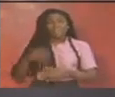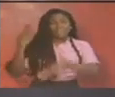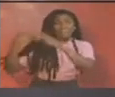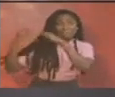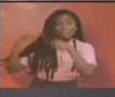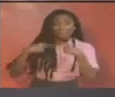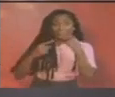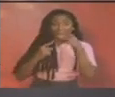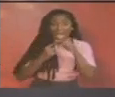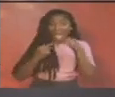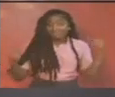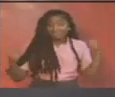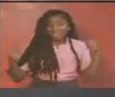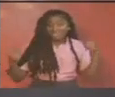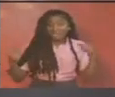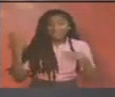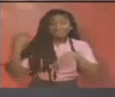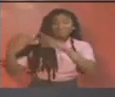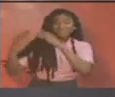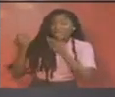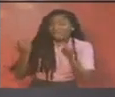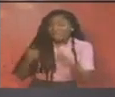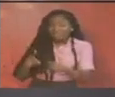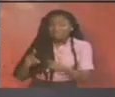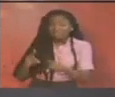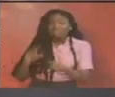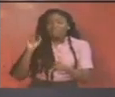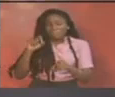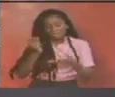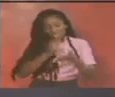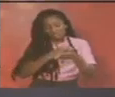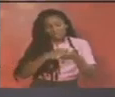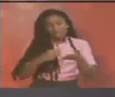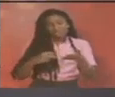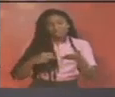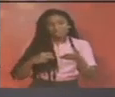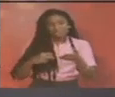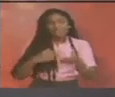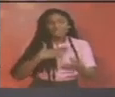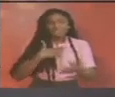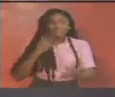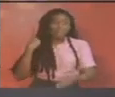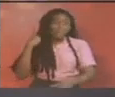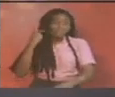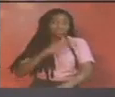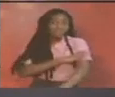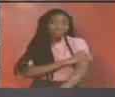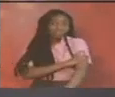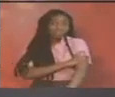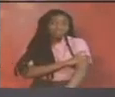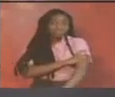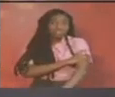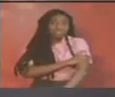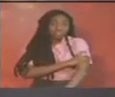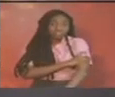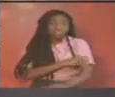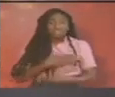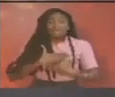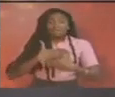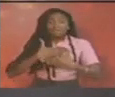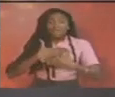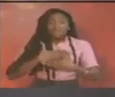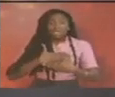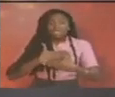of the vaccines that we have received in the past. Our vitals were taken, and then the COVID-19 vaccine